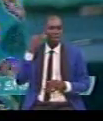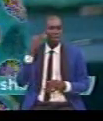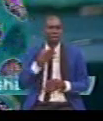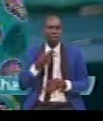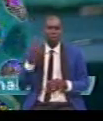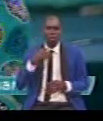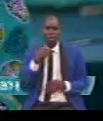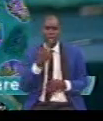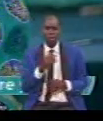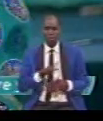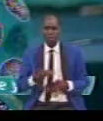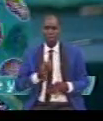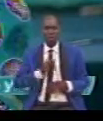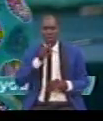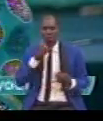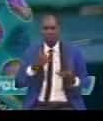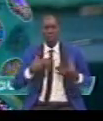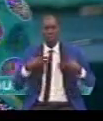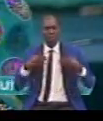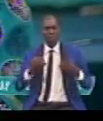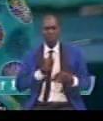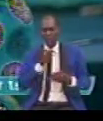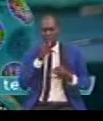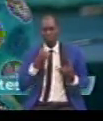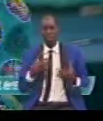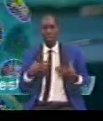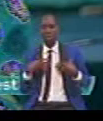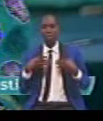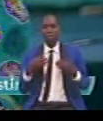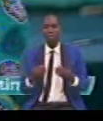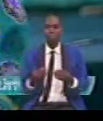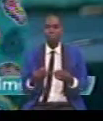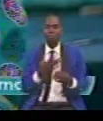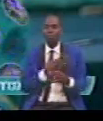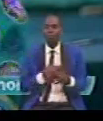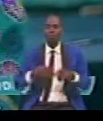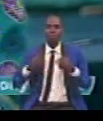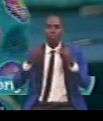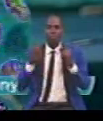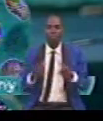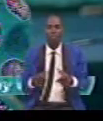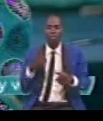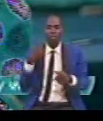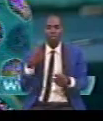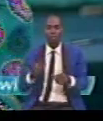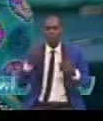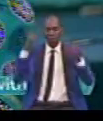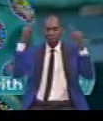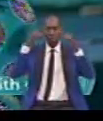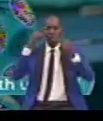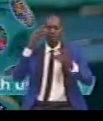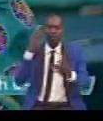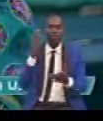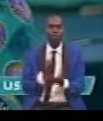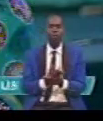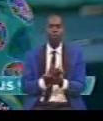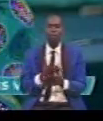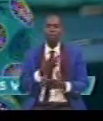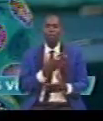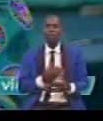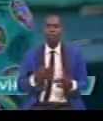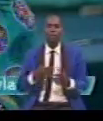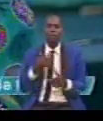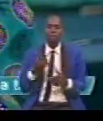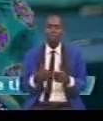children, I'm healed. So immediately the head stopped. And then